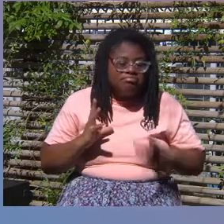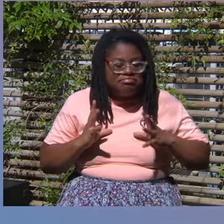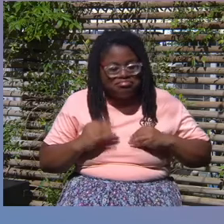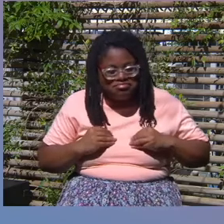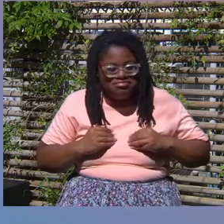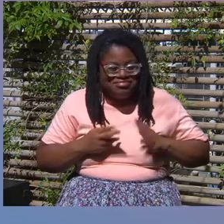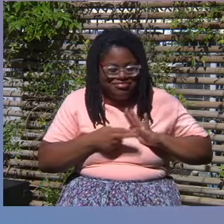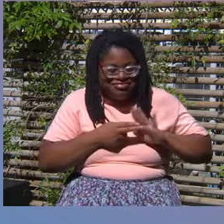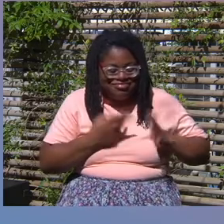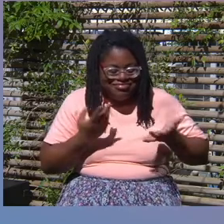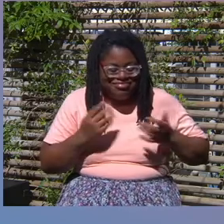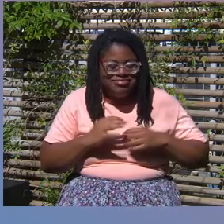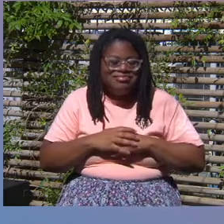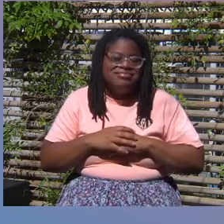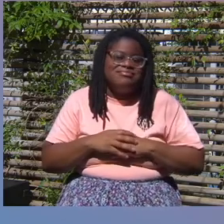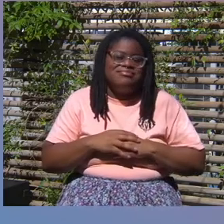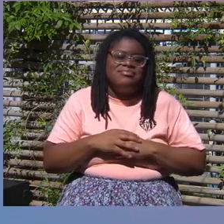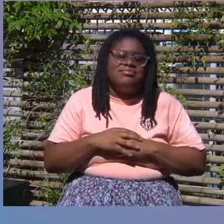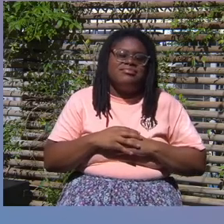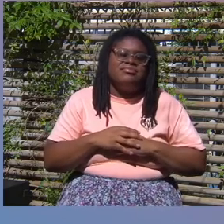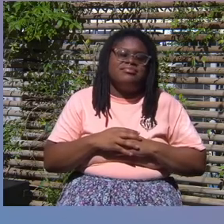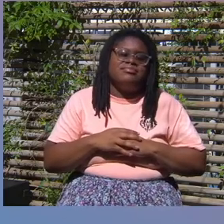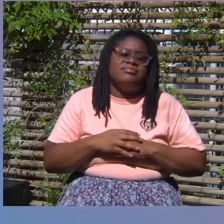you know.